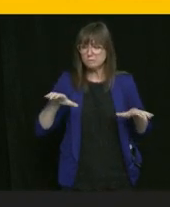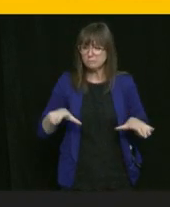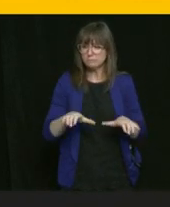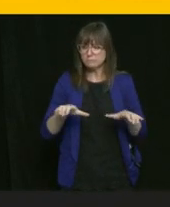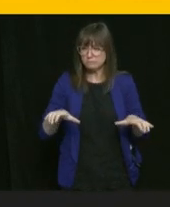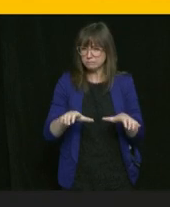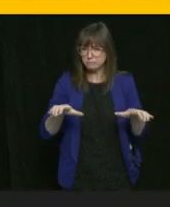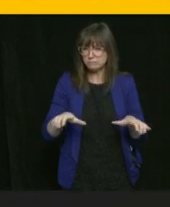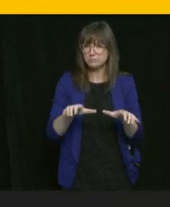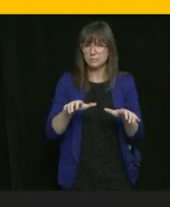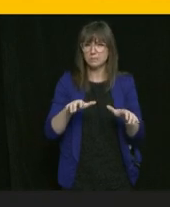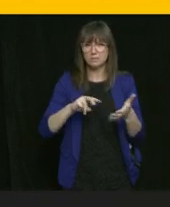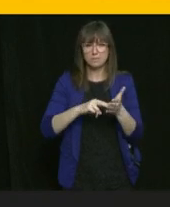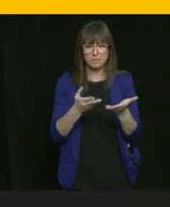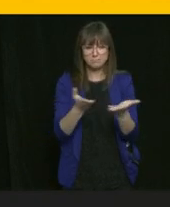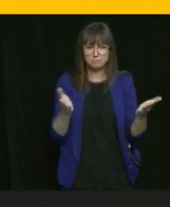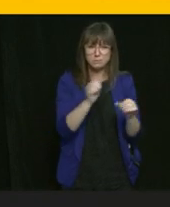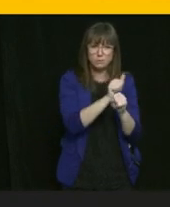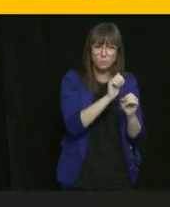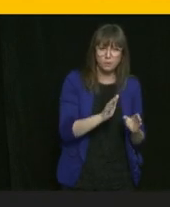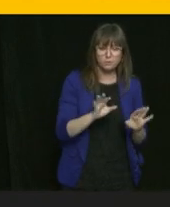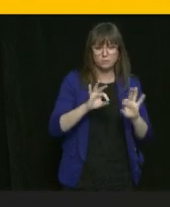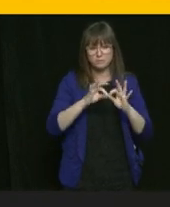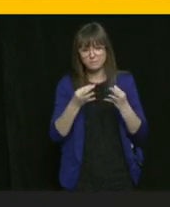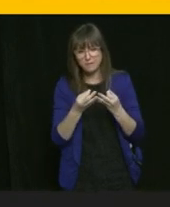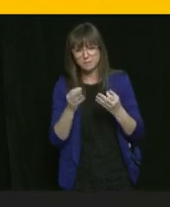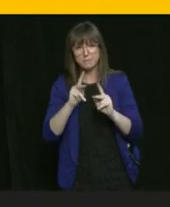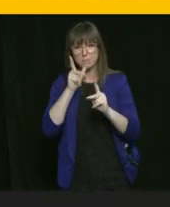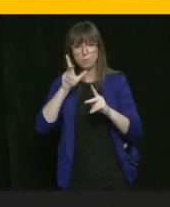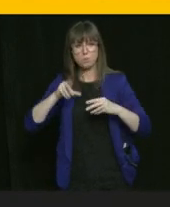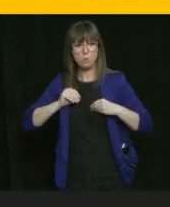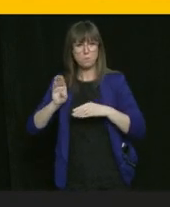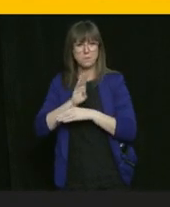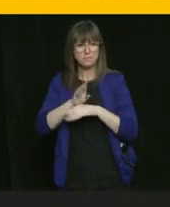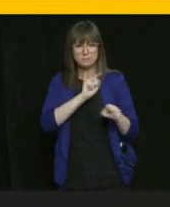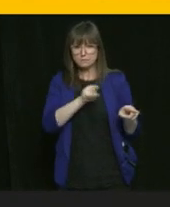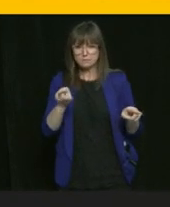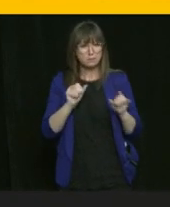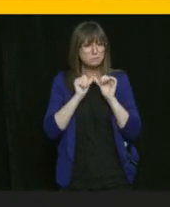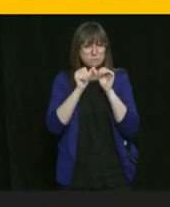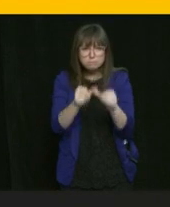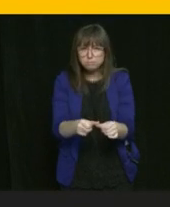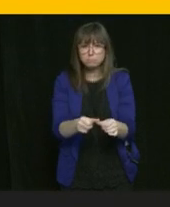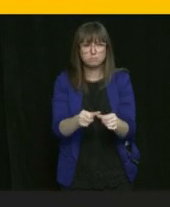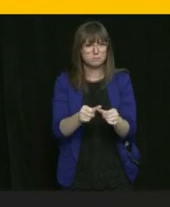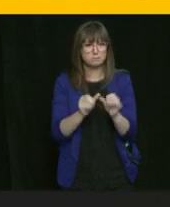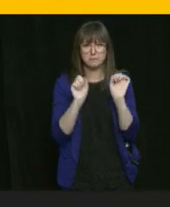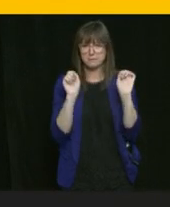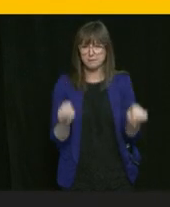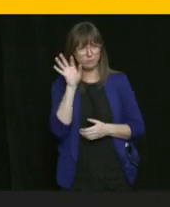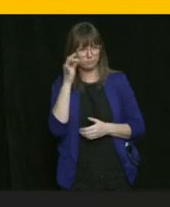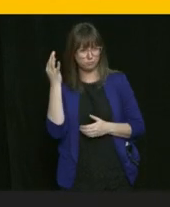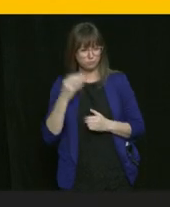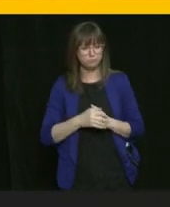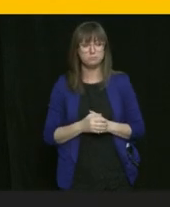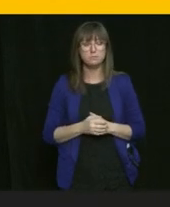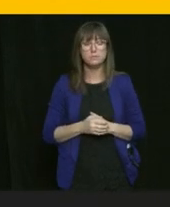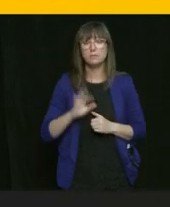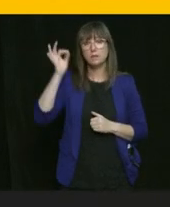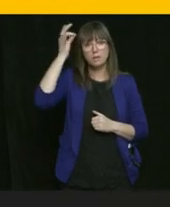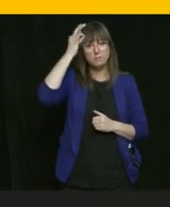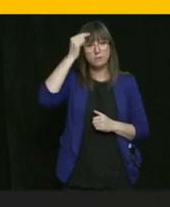so that workers, families, and business owners are not left to their own devices in facing this crisis. It is